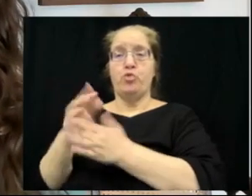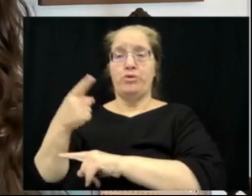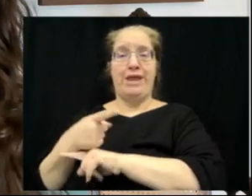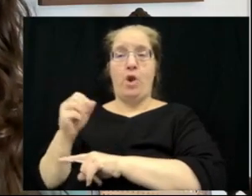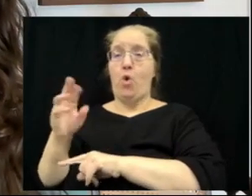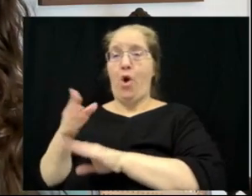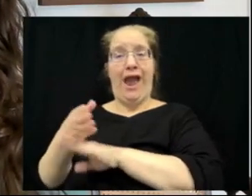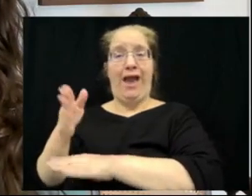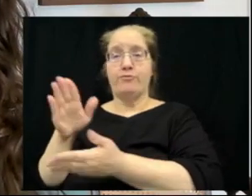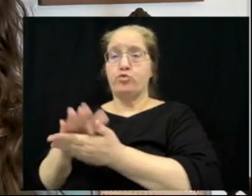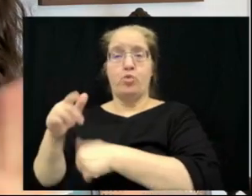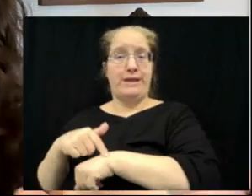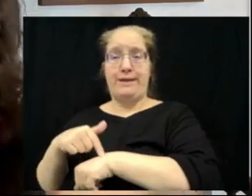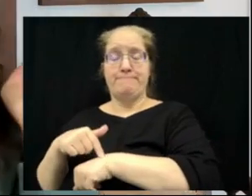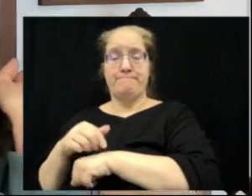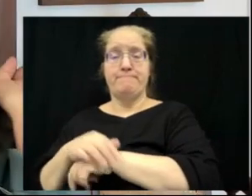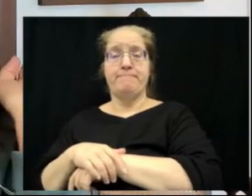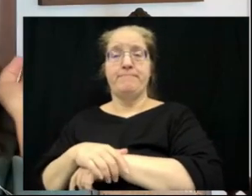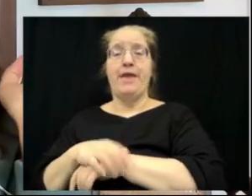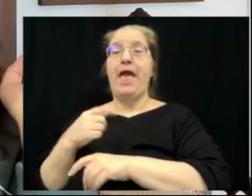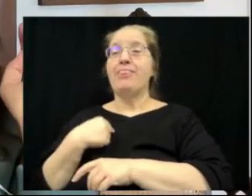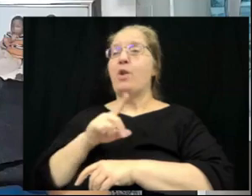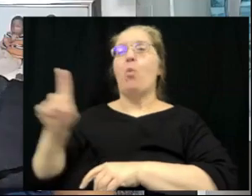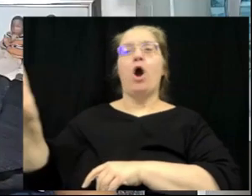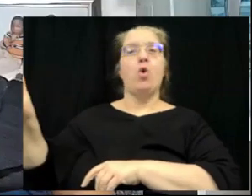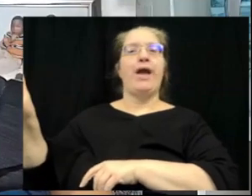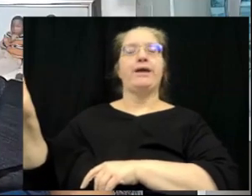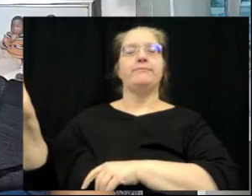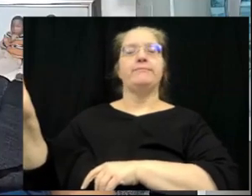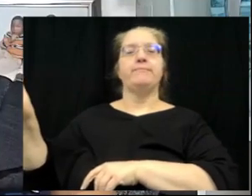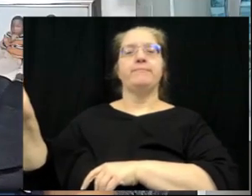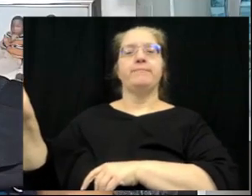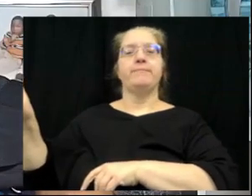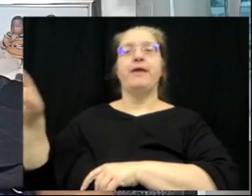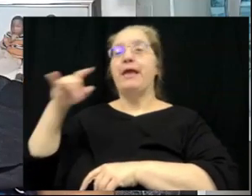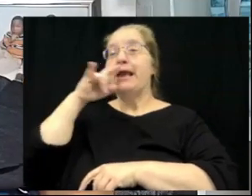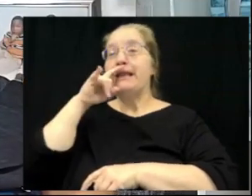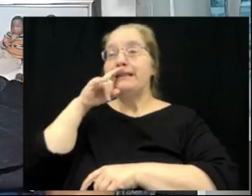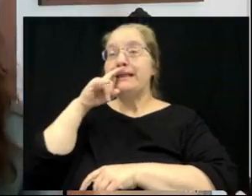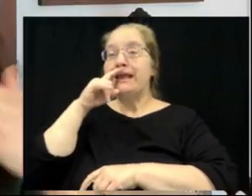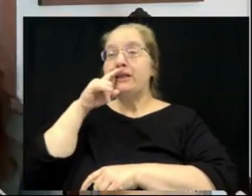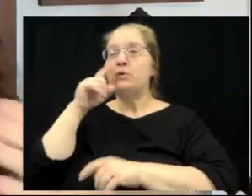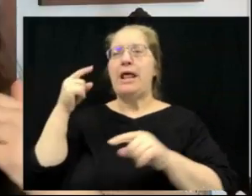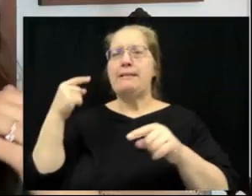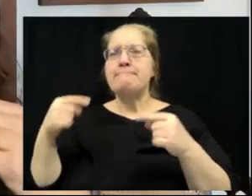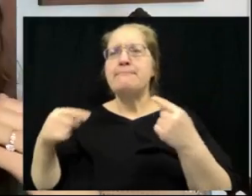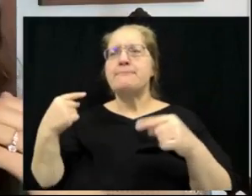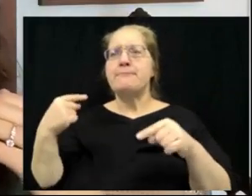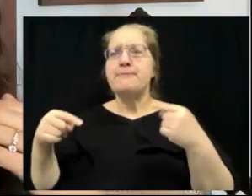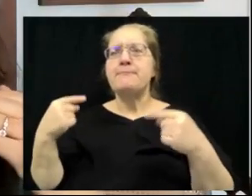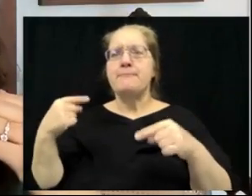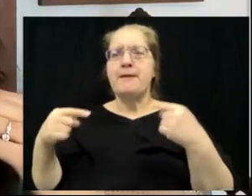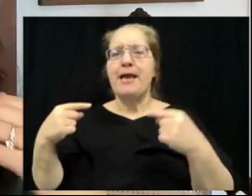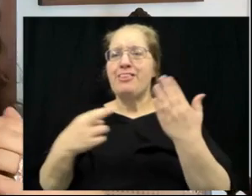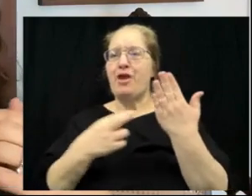school. And then walking away. Because what those kids like to do, that like to argue, is that